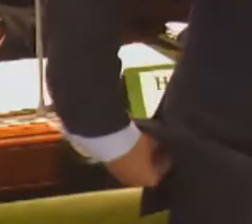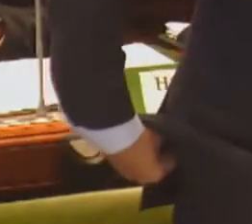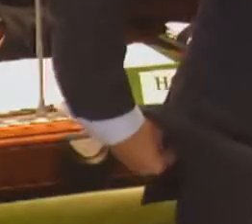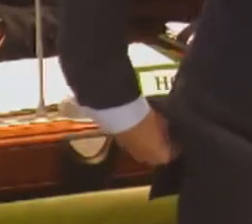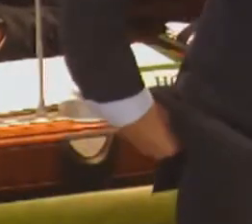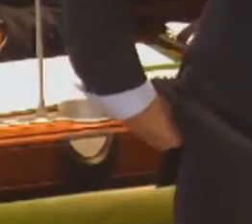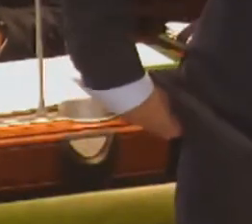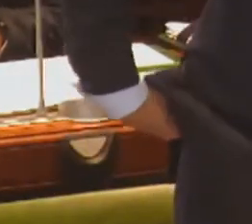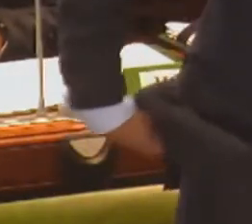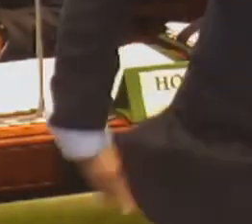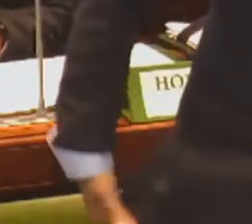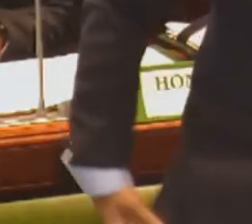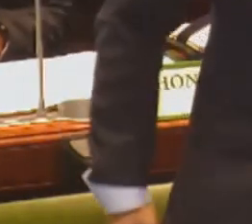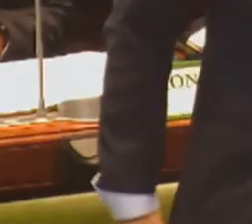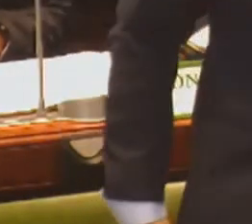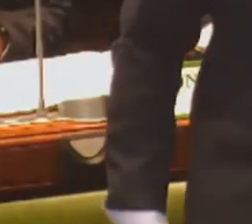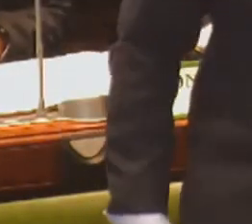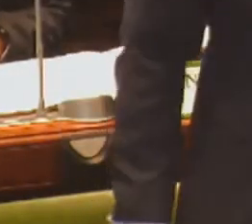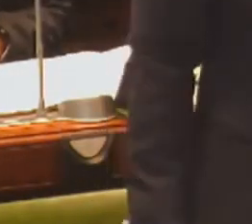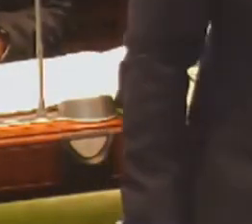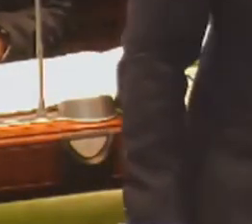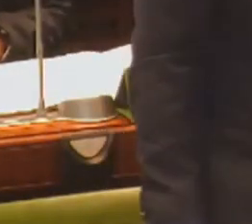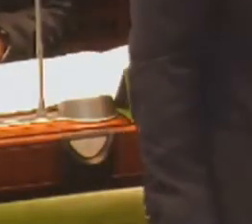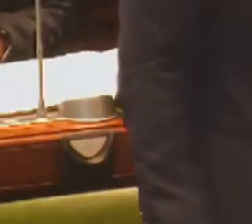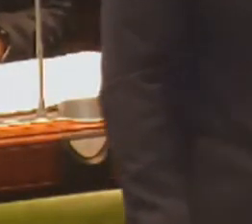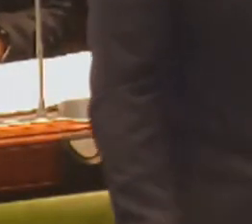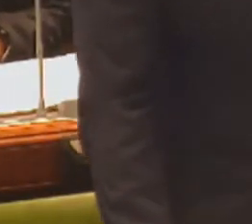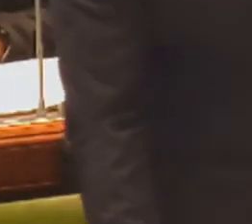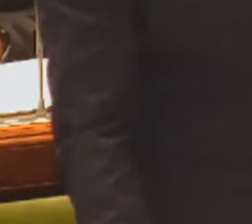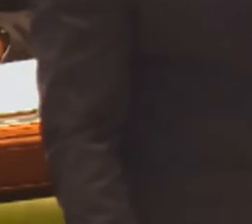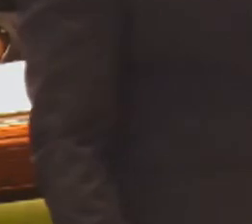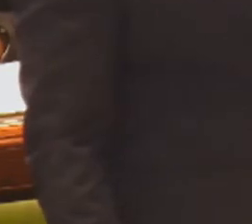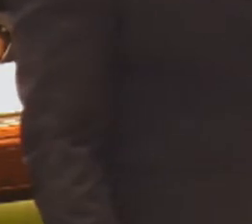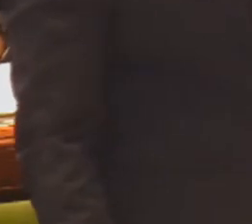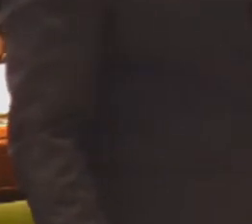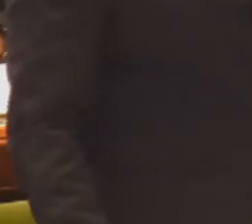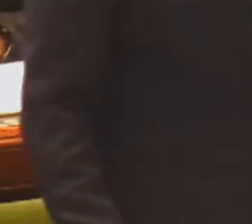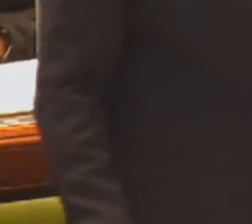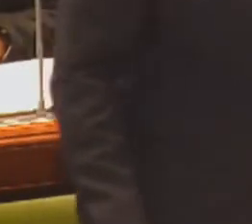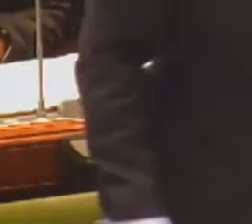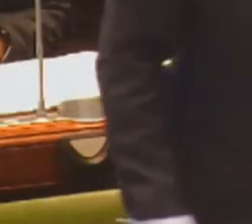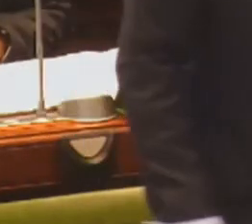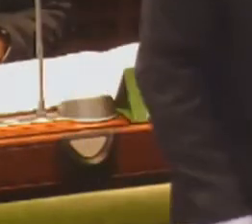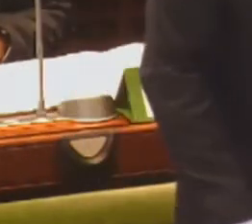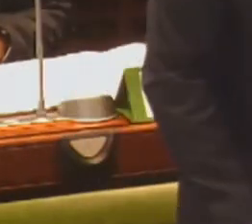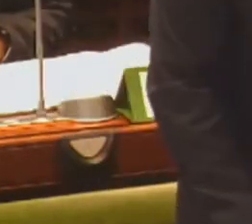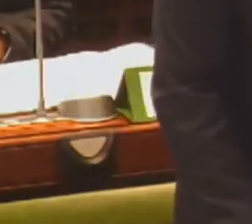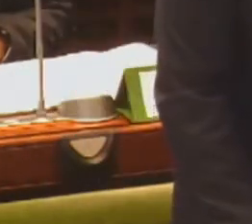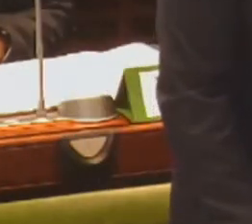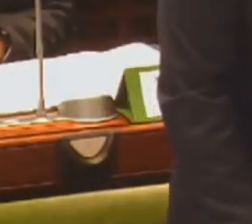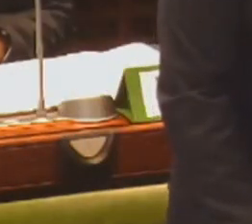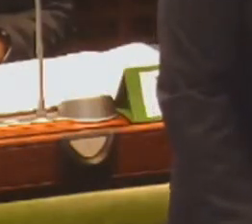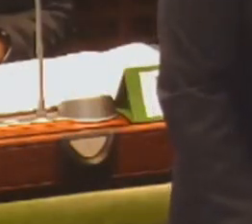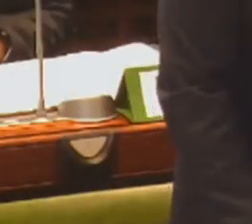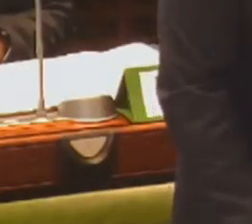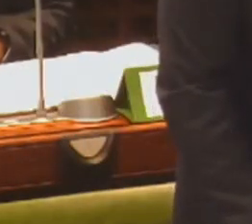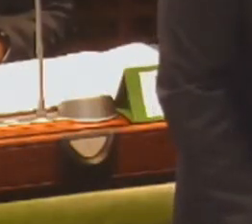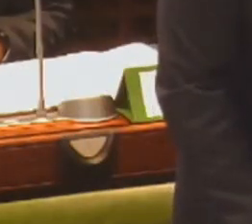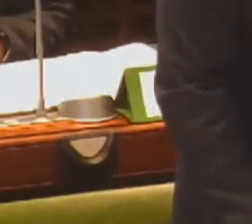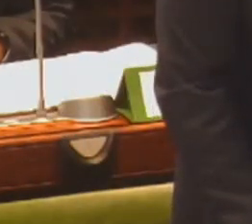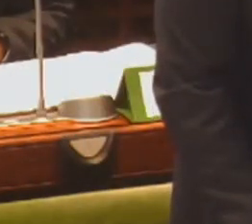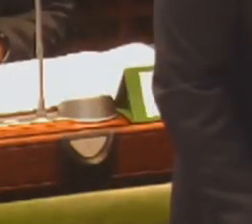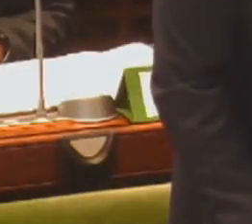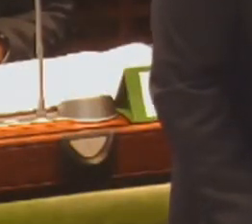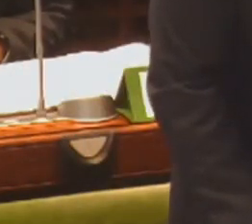Parliament, about performance-based systems in employment contracts. But I'd like to just very